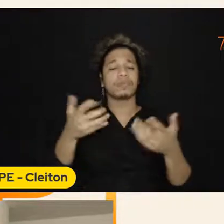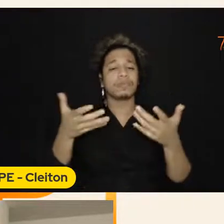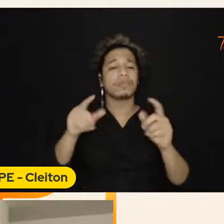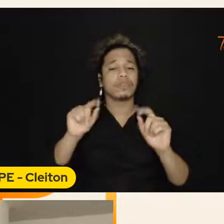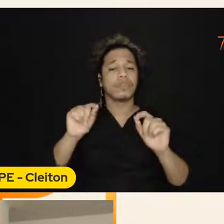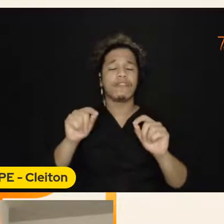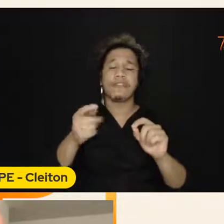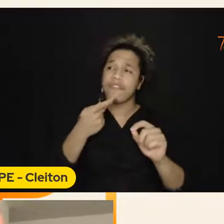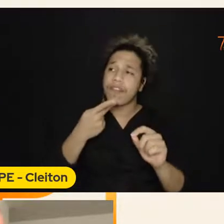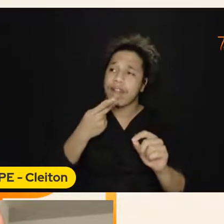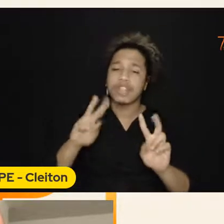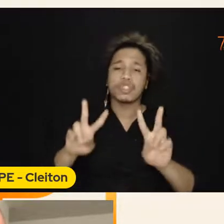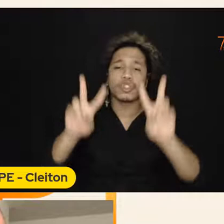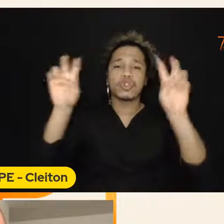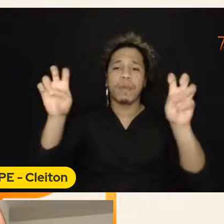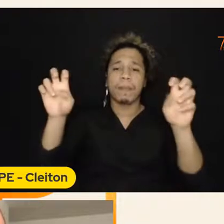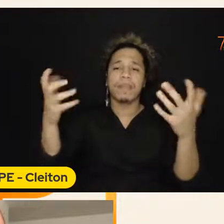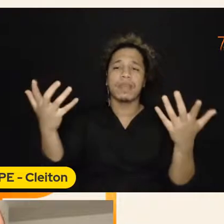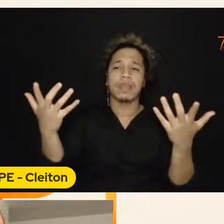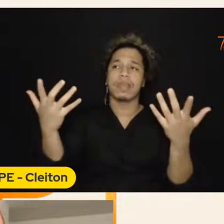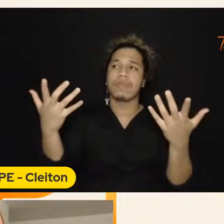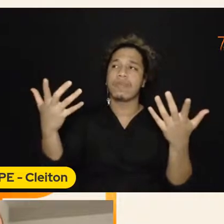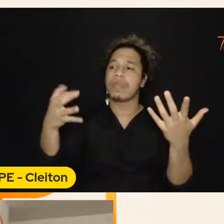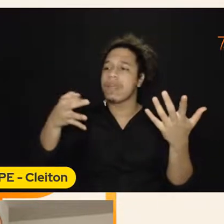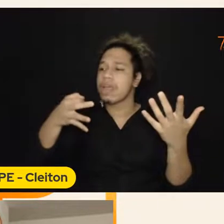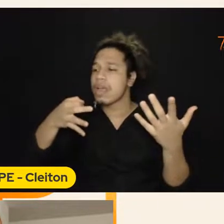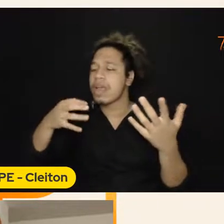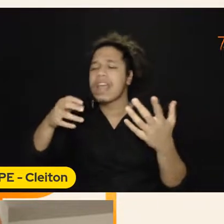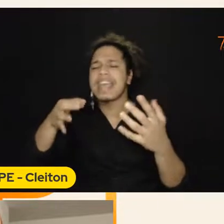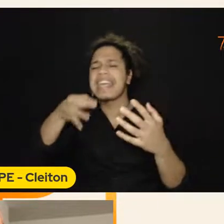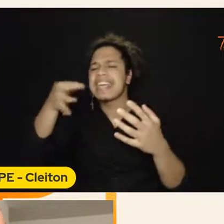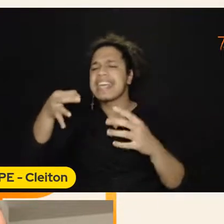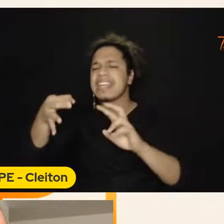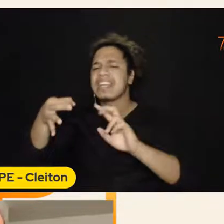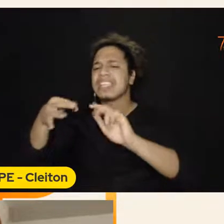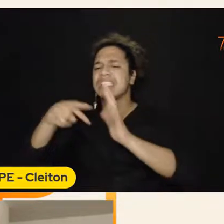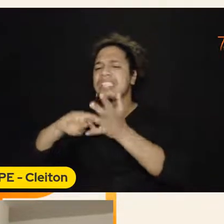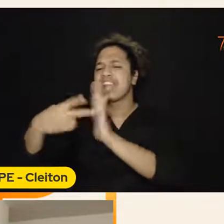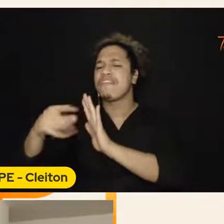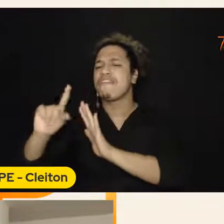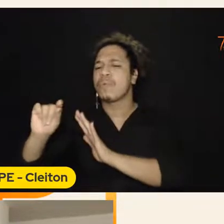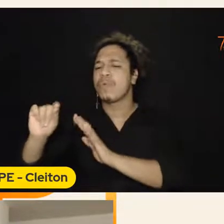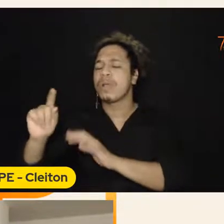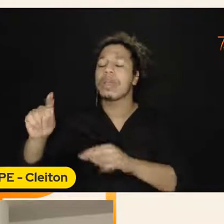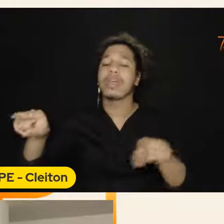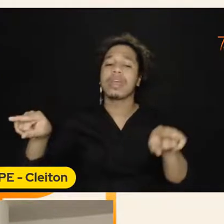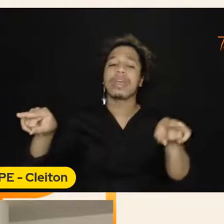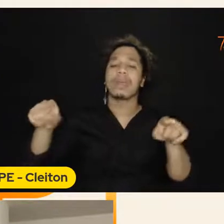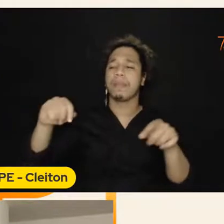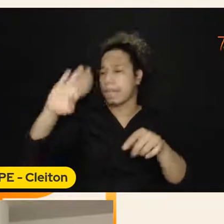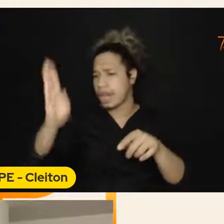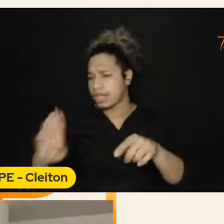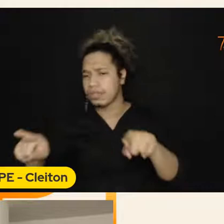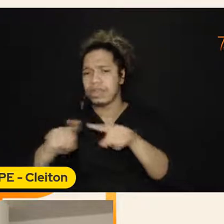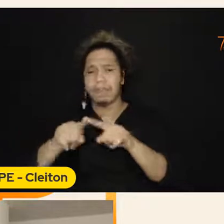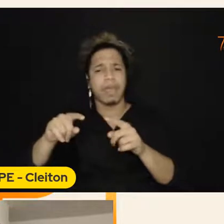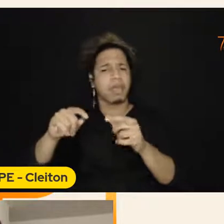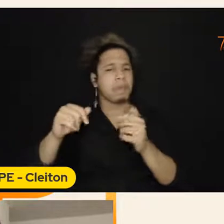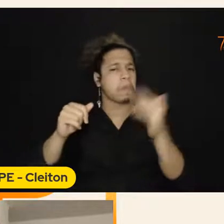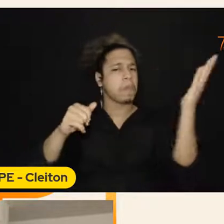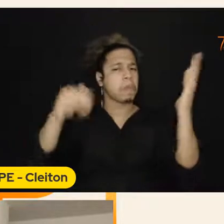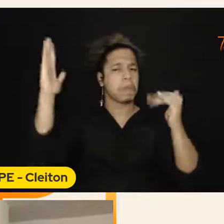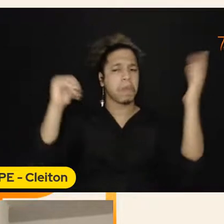critical in Brazil and elsewhere in the world. What is it that we can do to leave this period